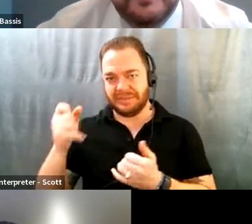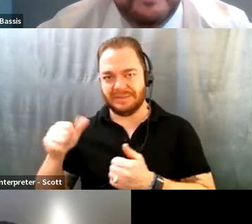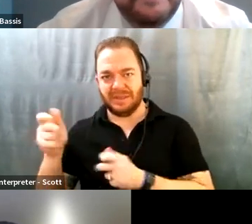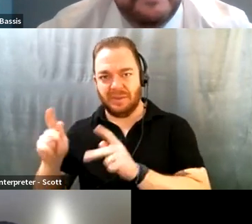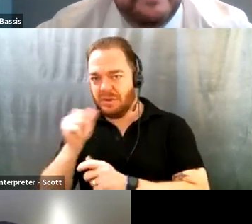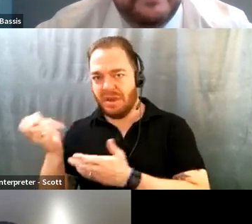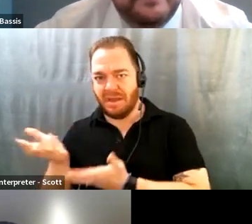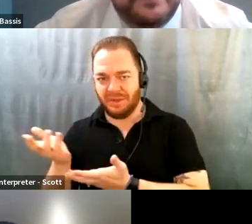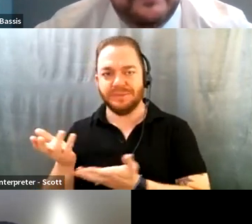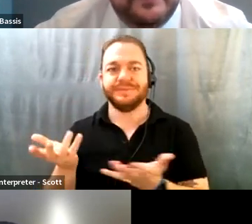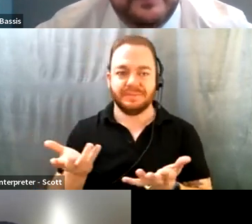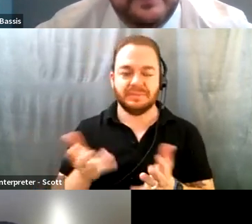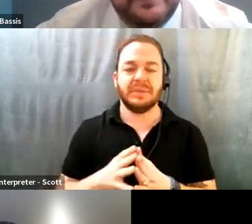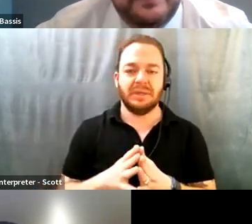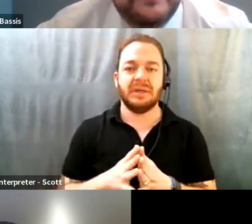being here,